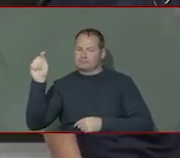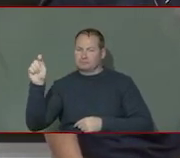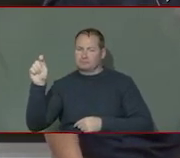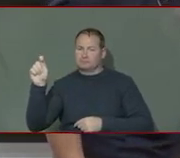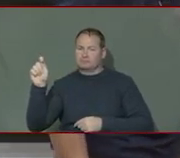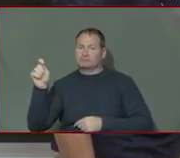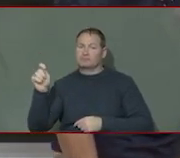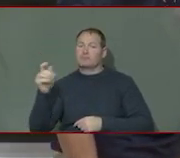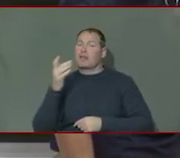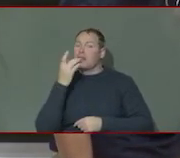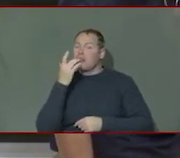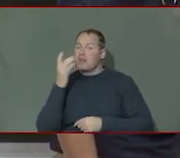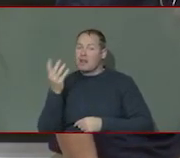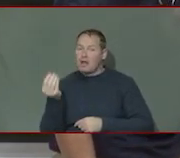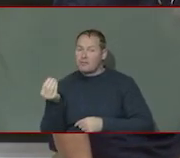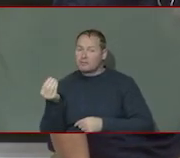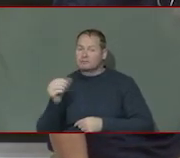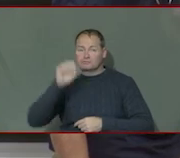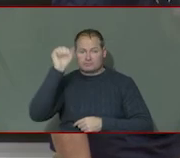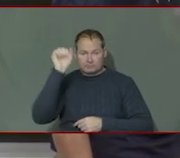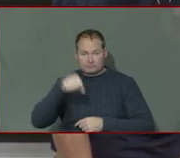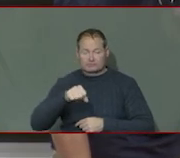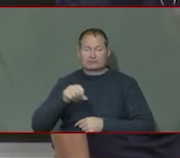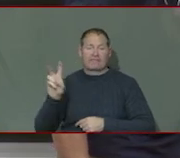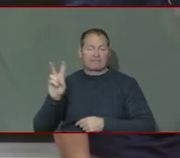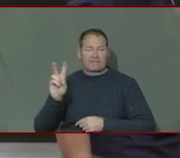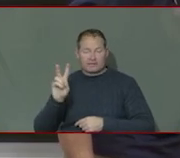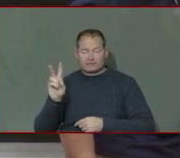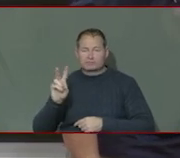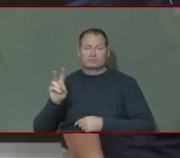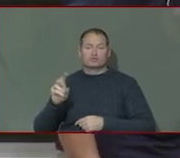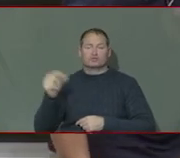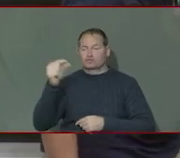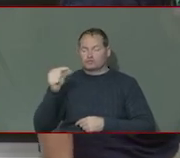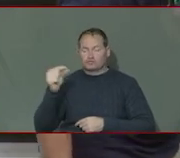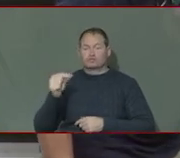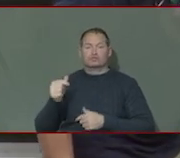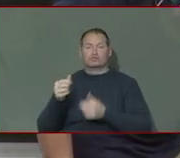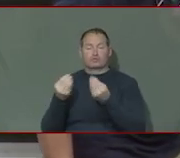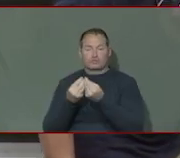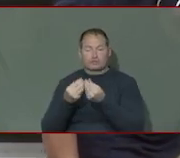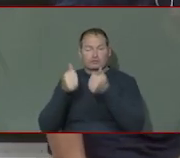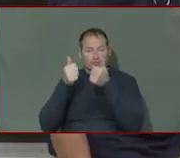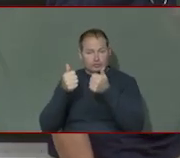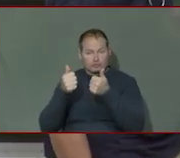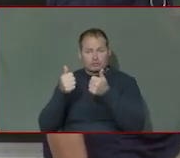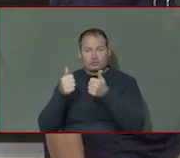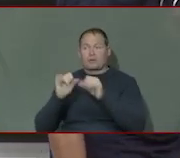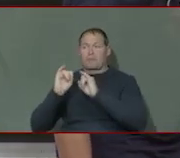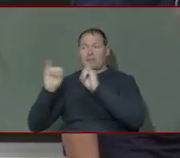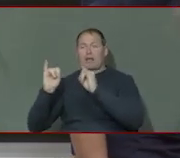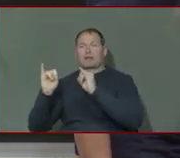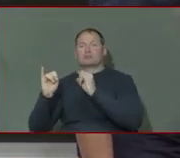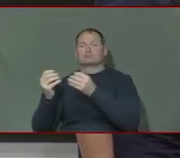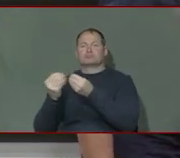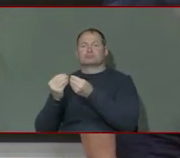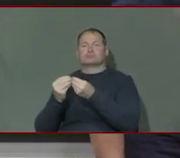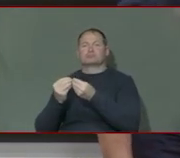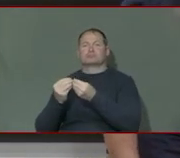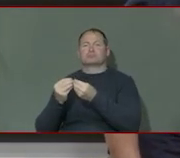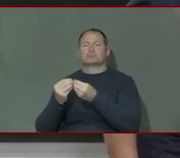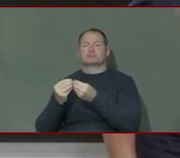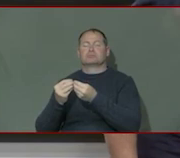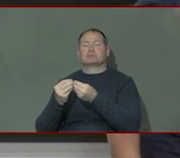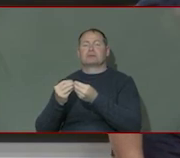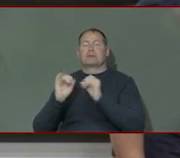Yes. Salts, vitamin, glucose, all the good stuff with the bad stuff. The bad stuff will go through all